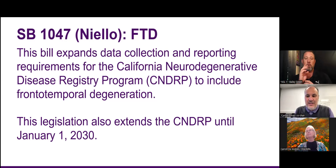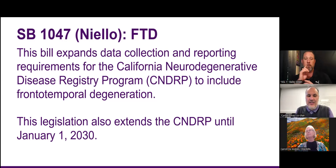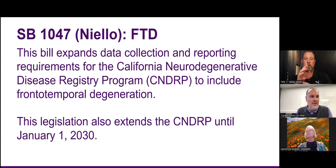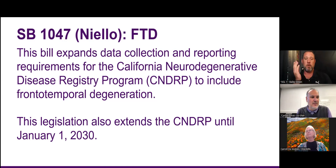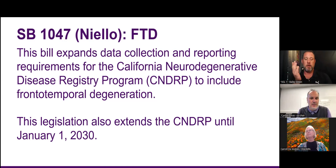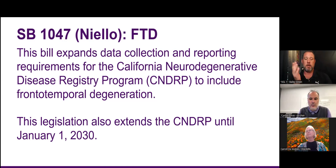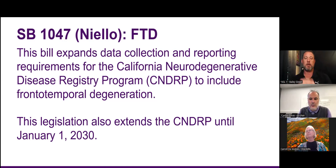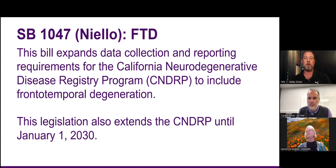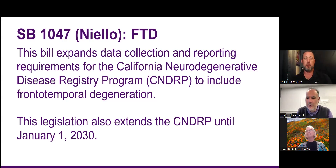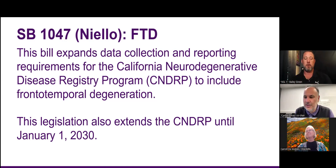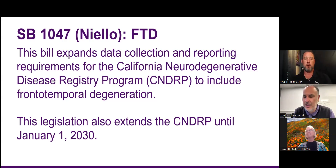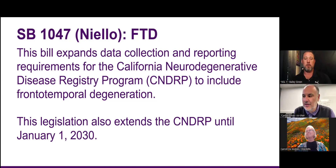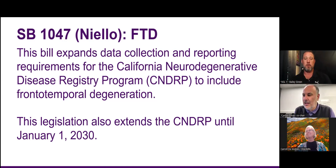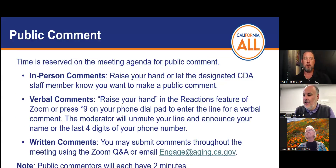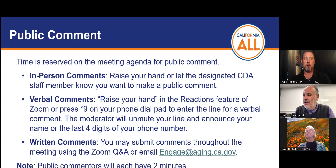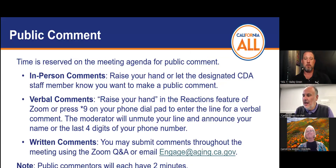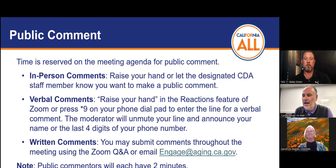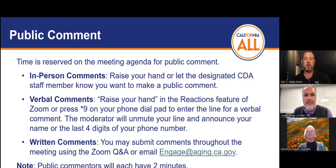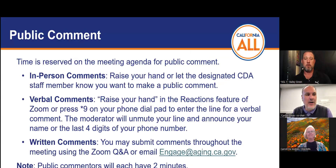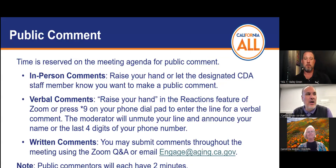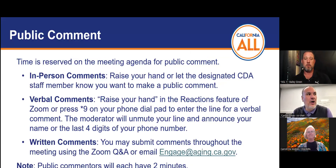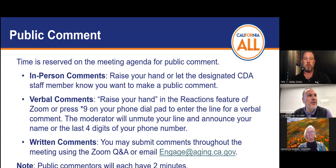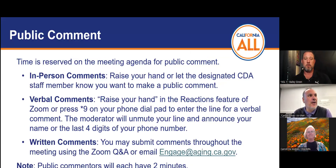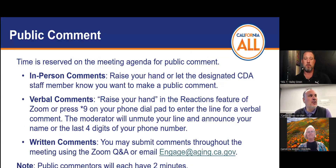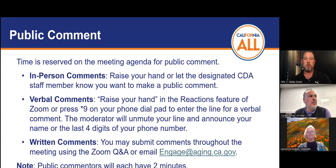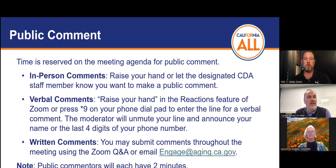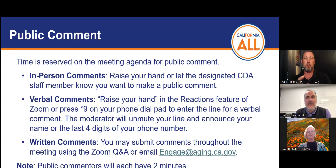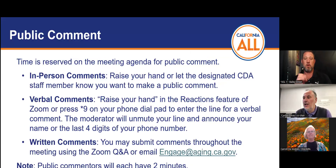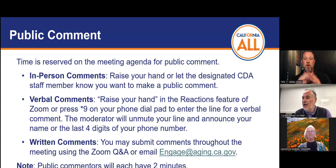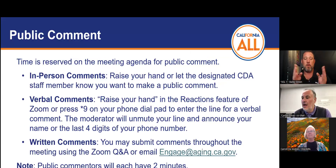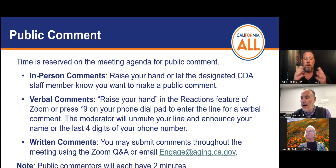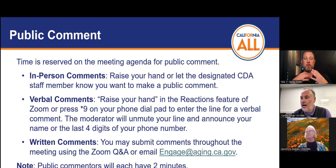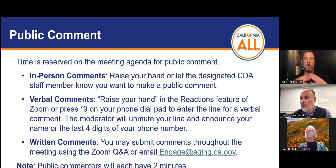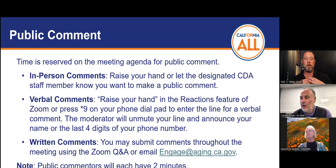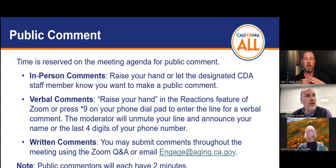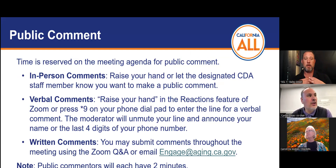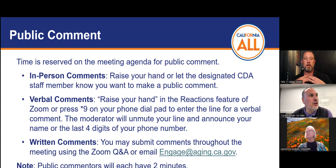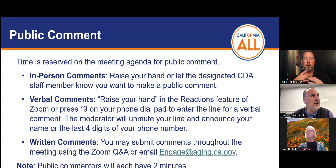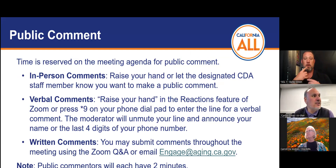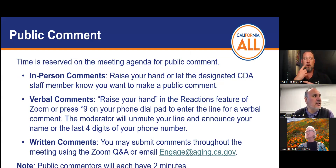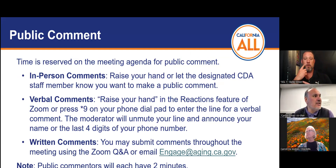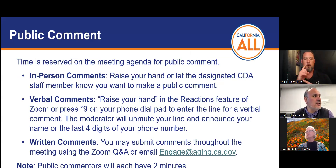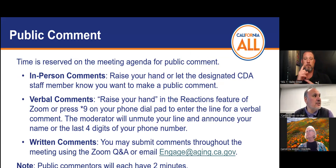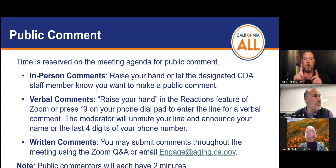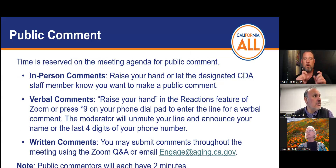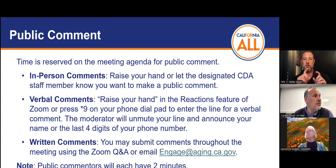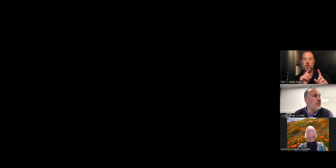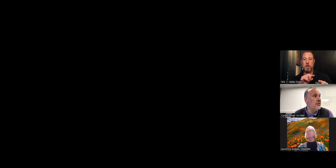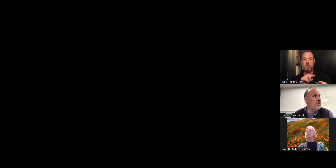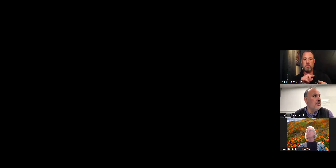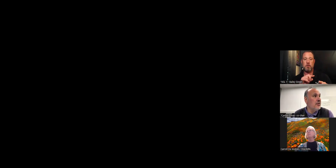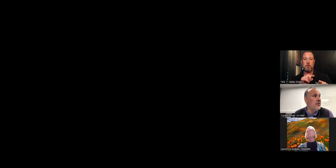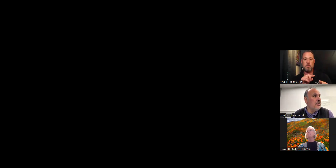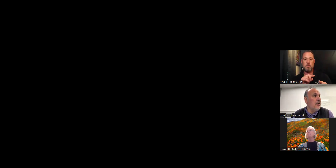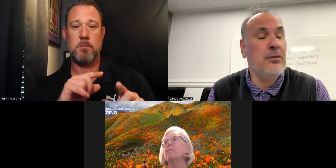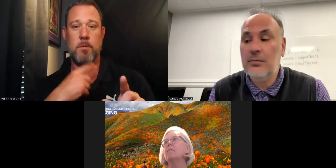presentation. Appreciate that. I want to open up to the committee for questions and answers. The transition of